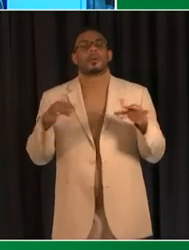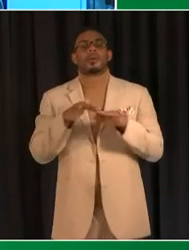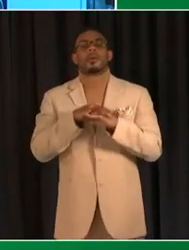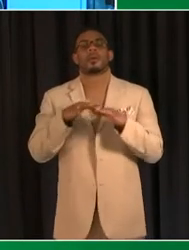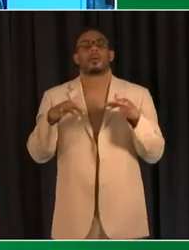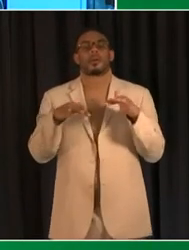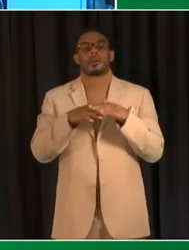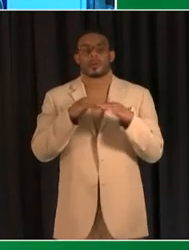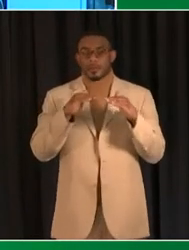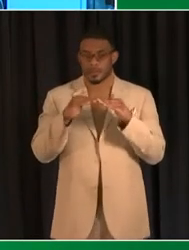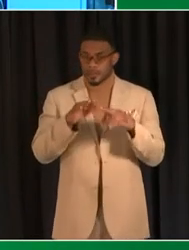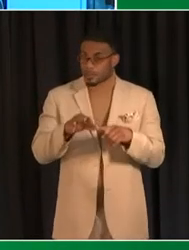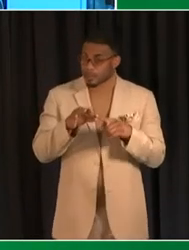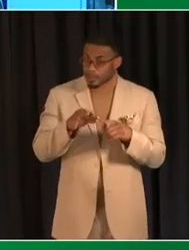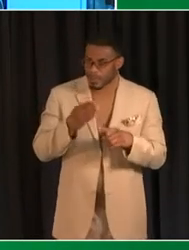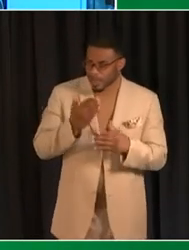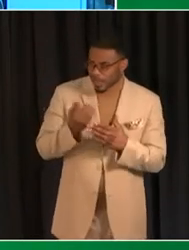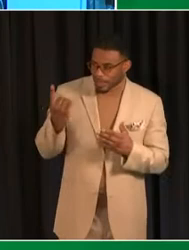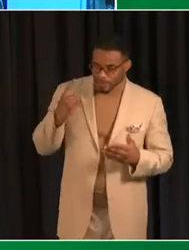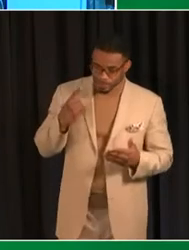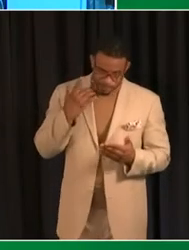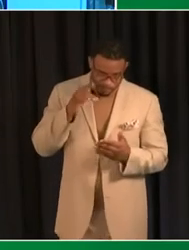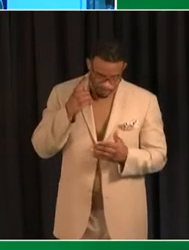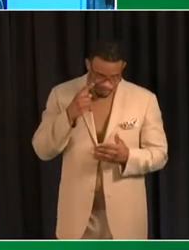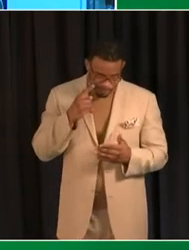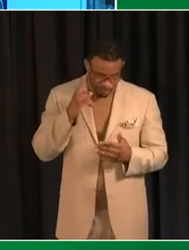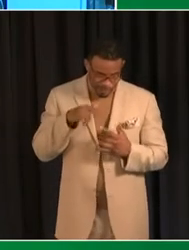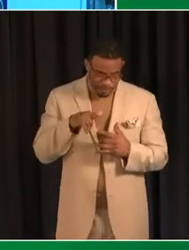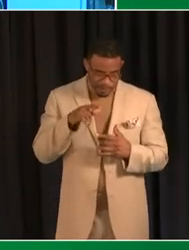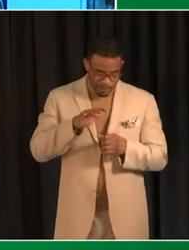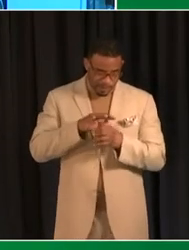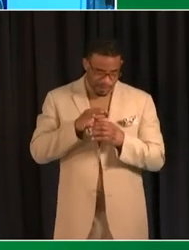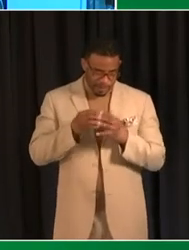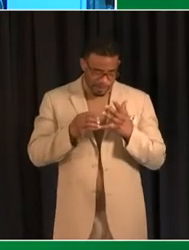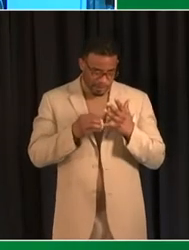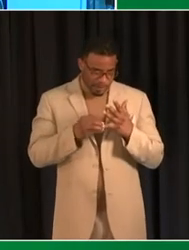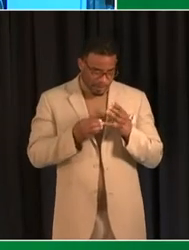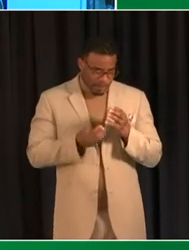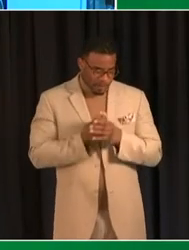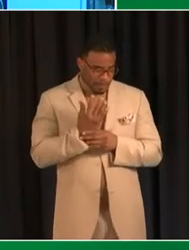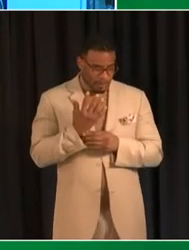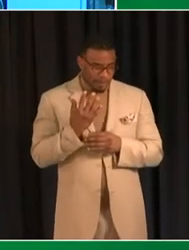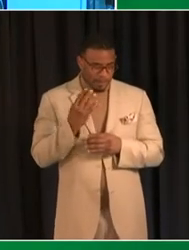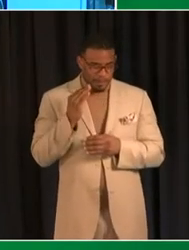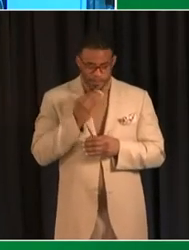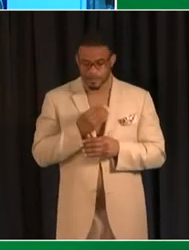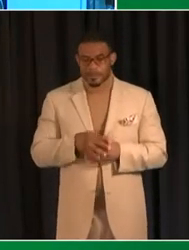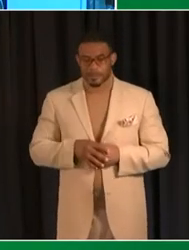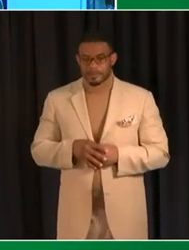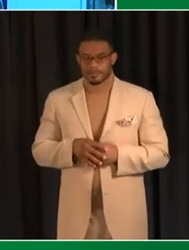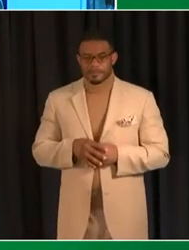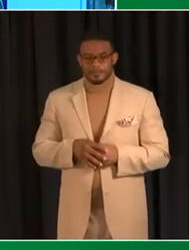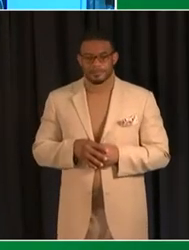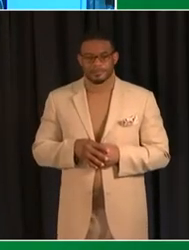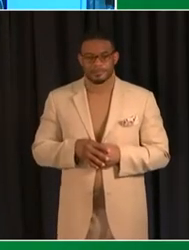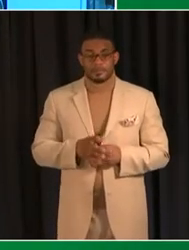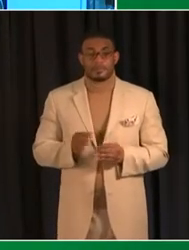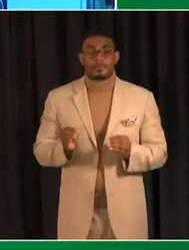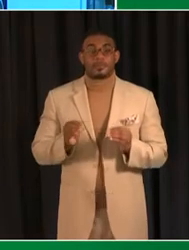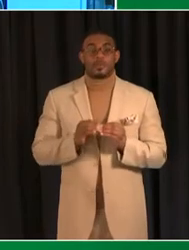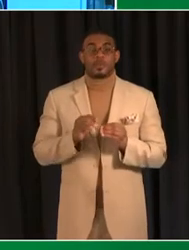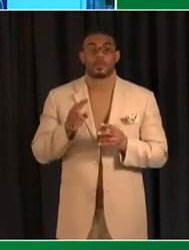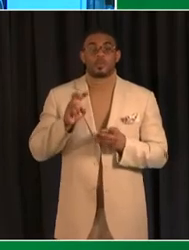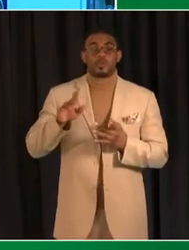people downtown, particularly last week. I don't know if it was because of the cherry blossoms in town, but there